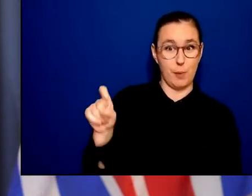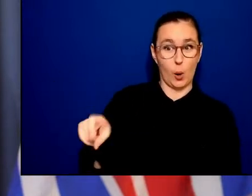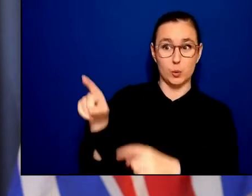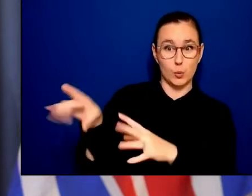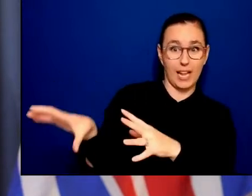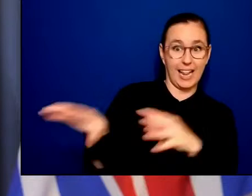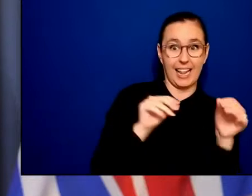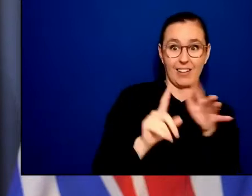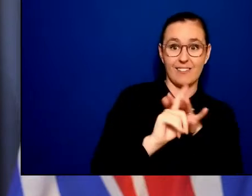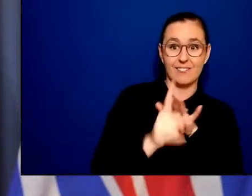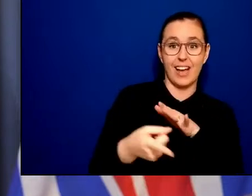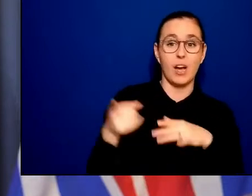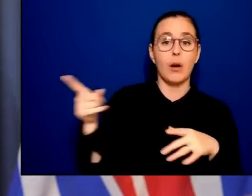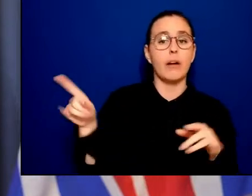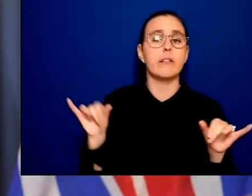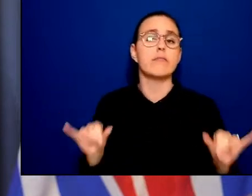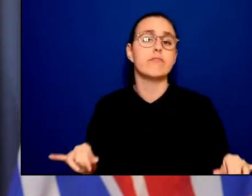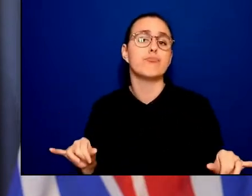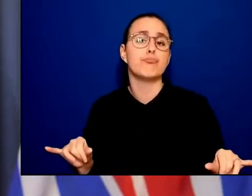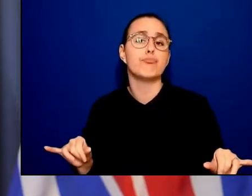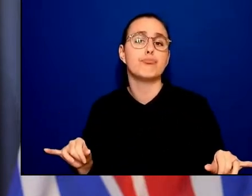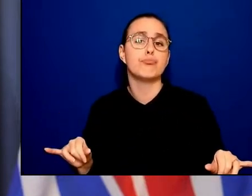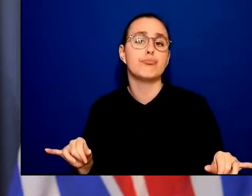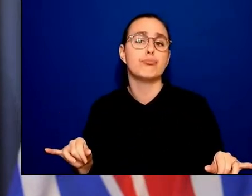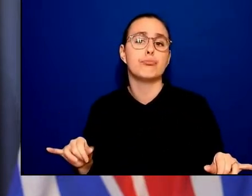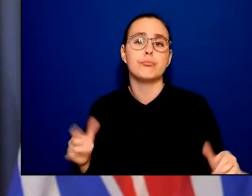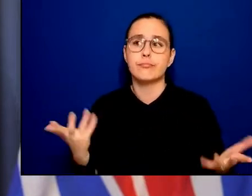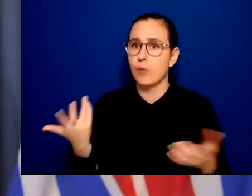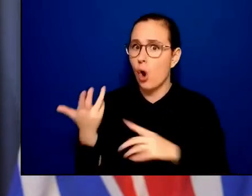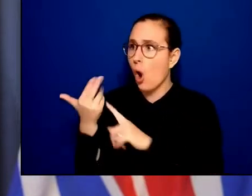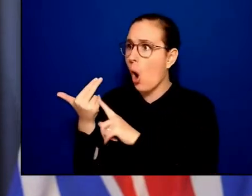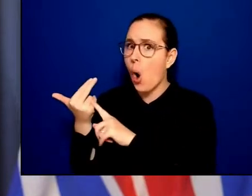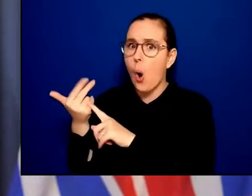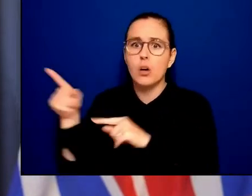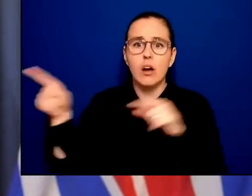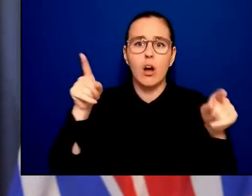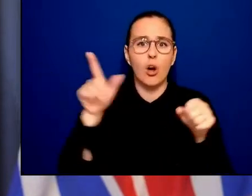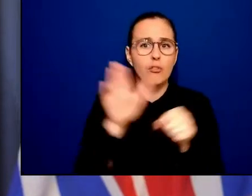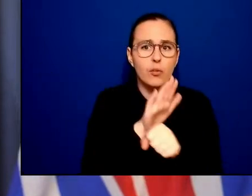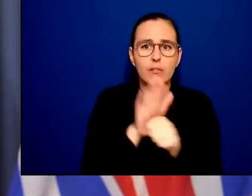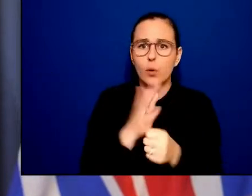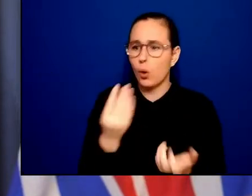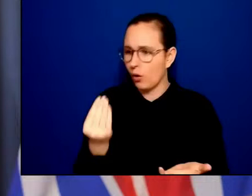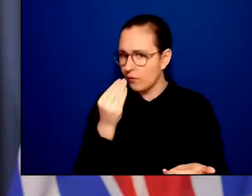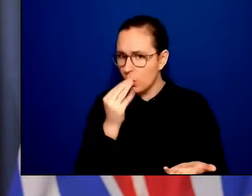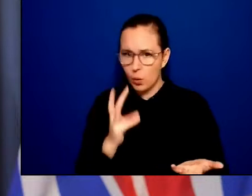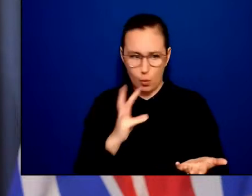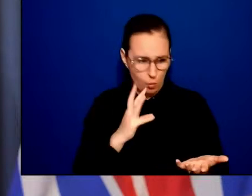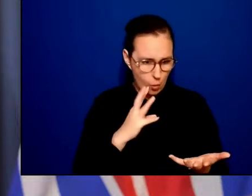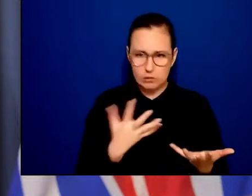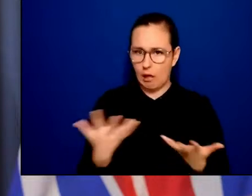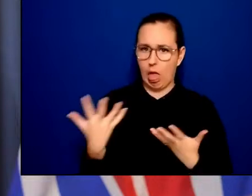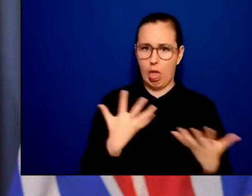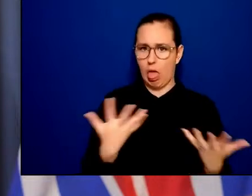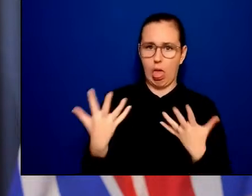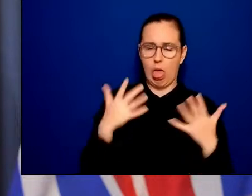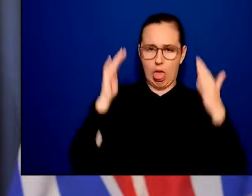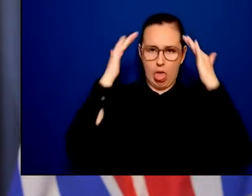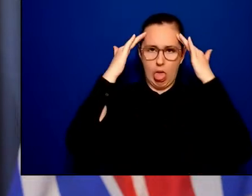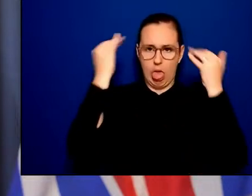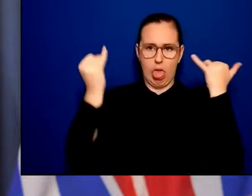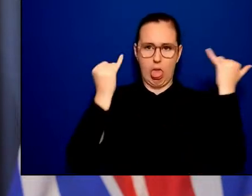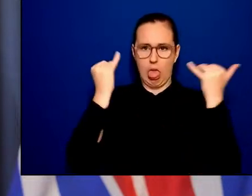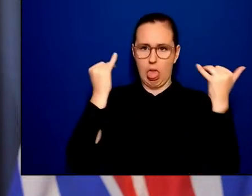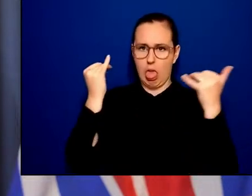booked. They're worried about finding food and water elsewhere. They're hunkering down at home, and they're also worried about looting. And so, Minister, I just wonder,